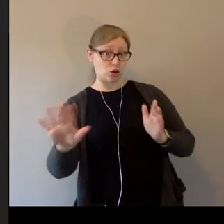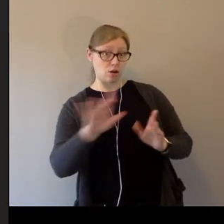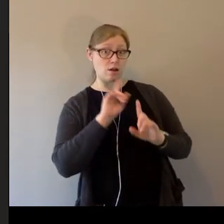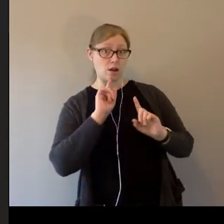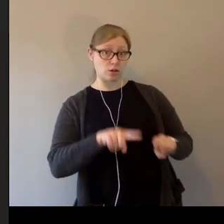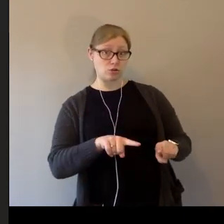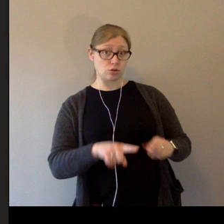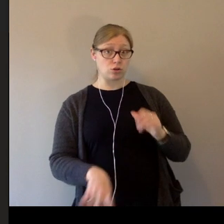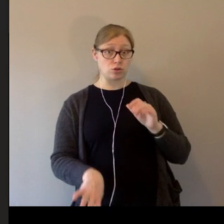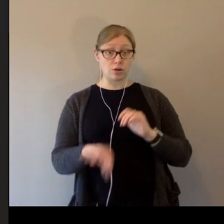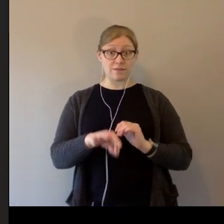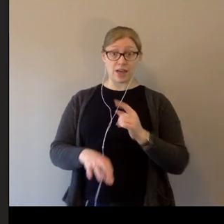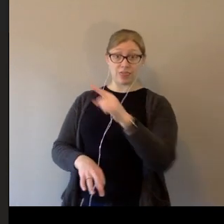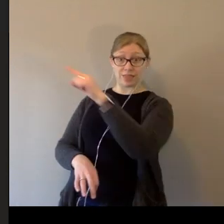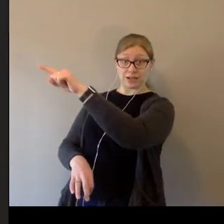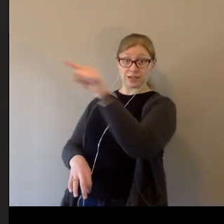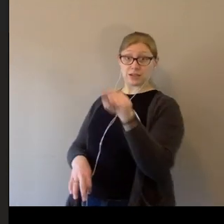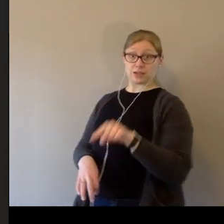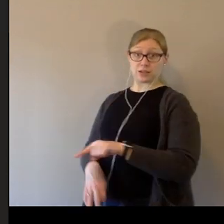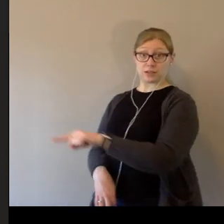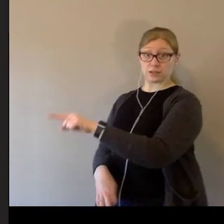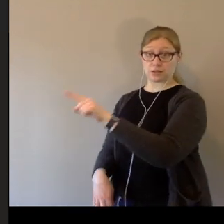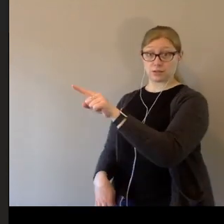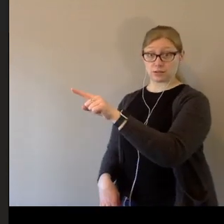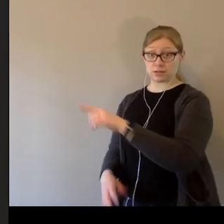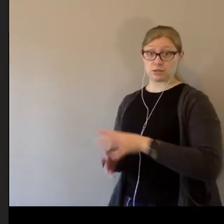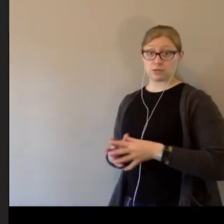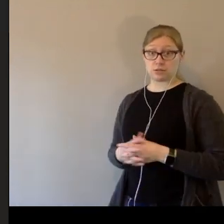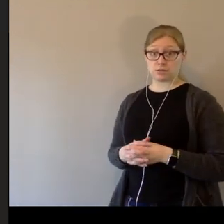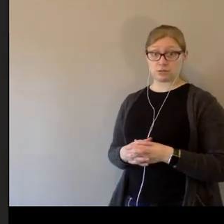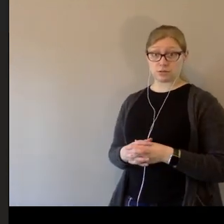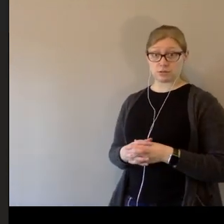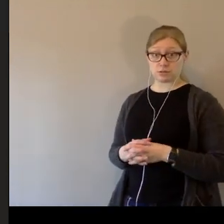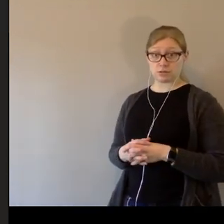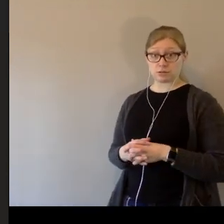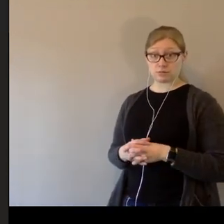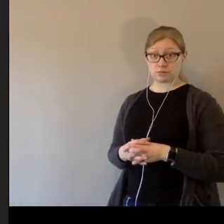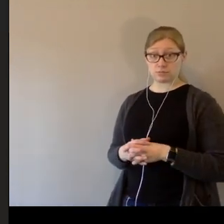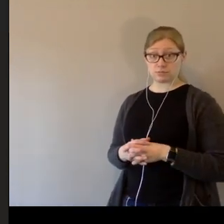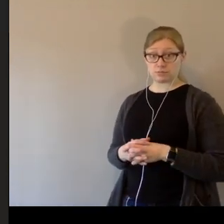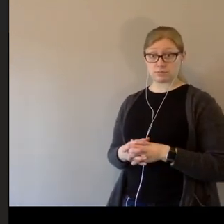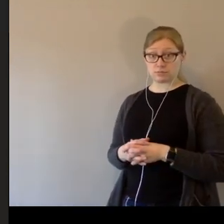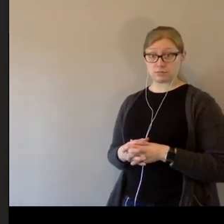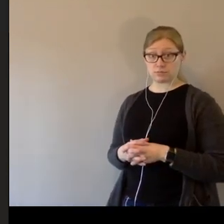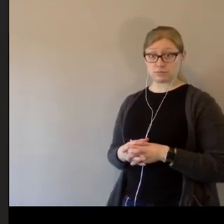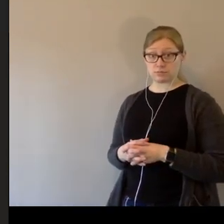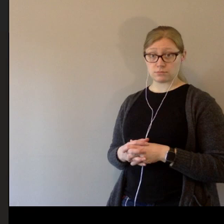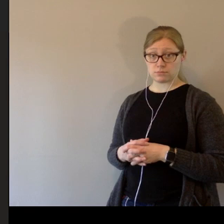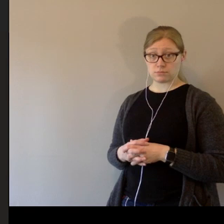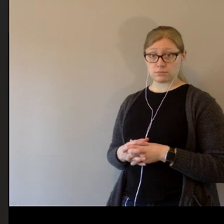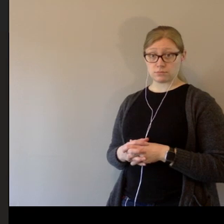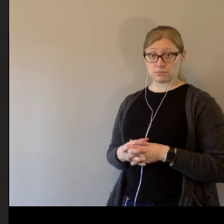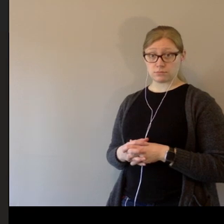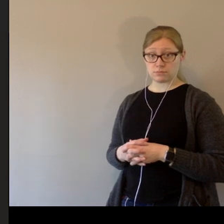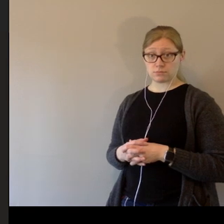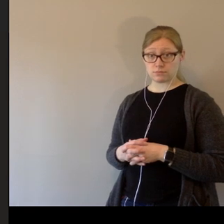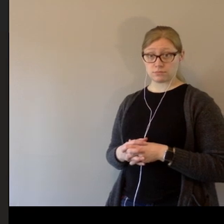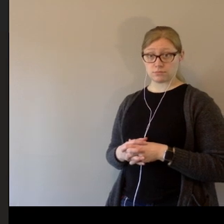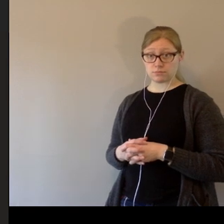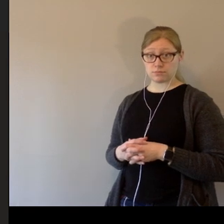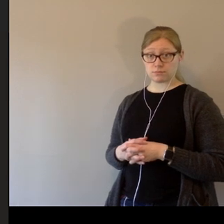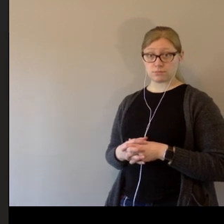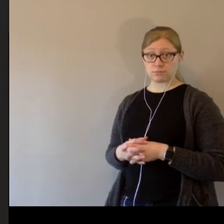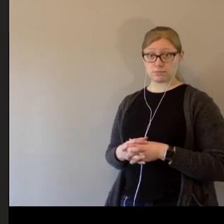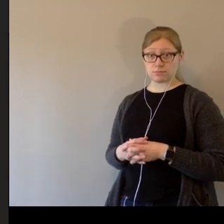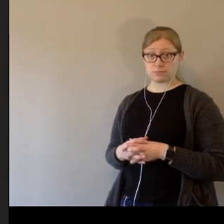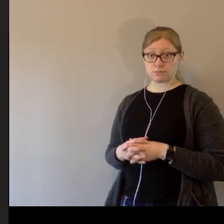the square root of 720 simplified form, the square root of 3 over 16,